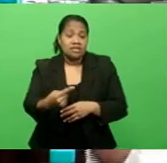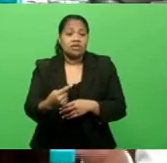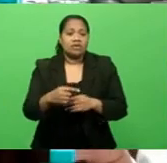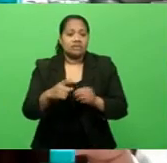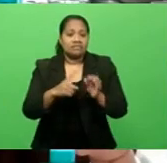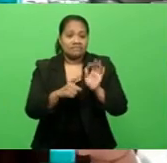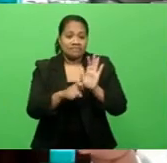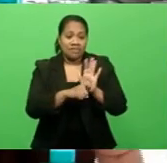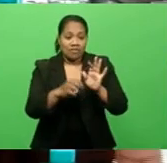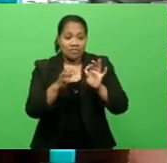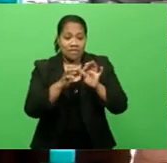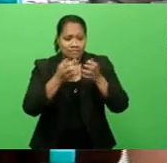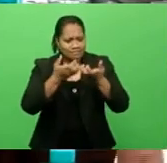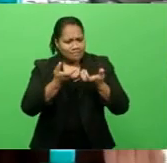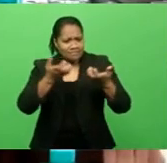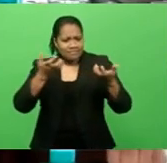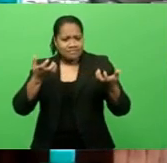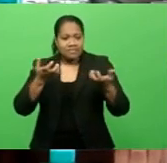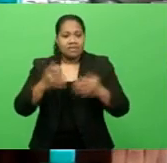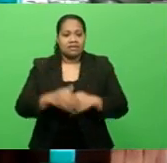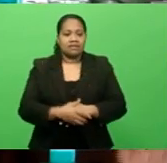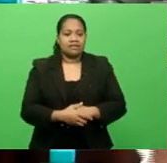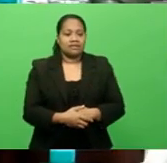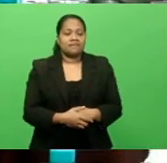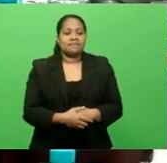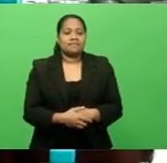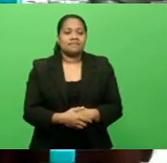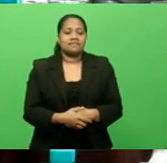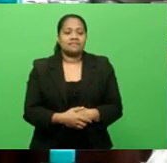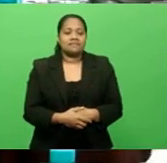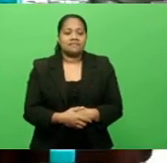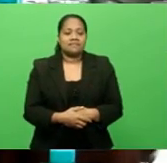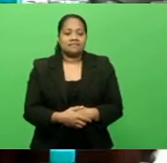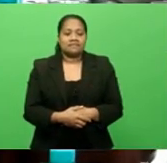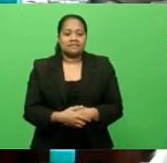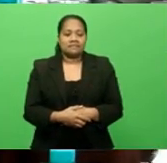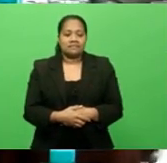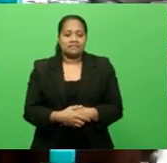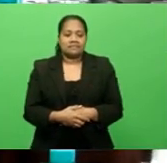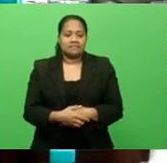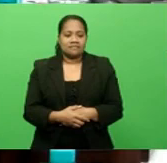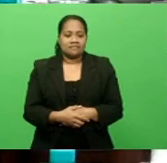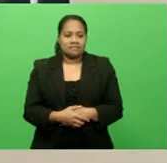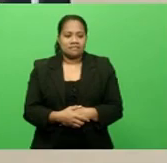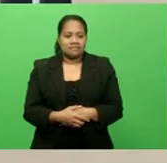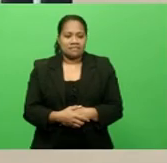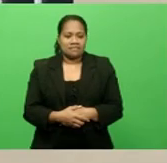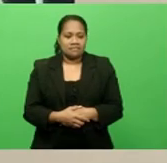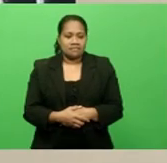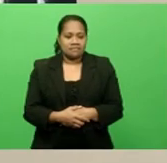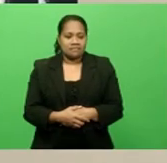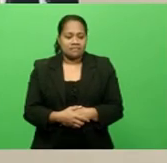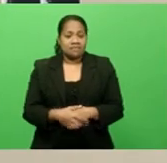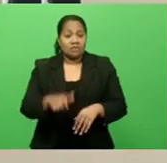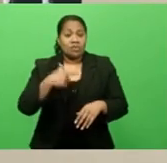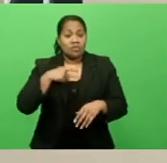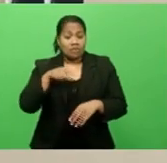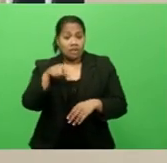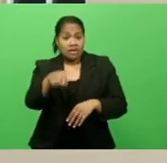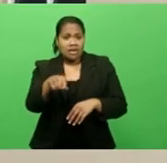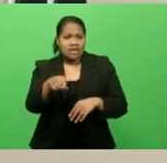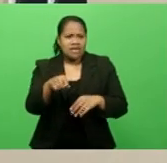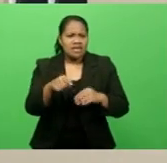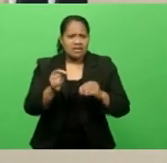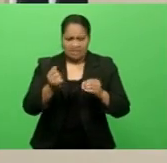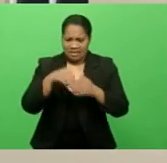Board separately, it chews a lot of money because, again, they're occupying prime properties around the country for